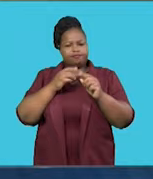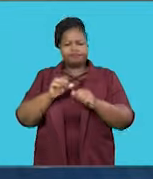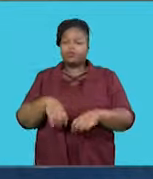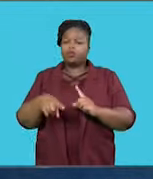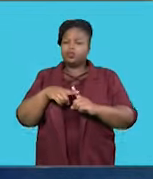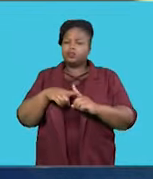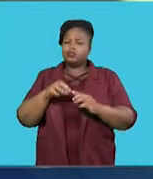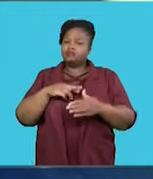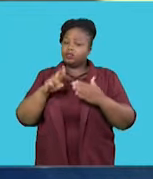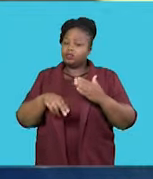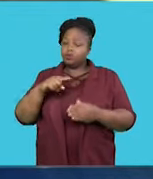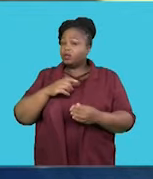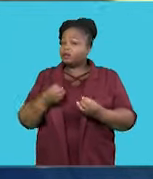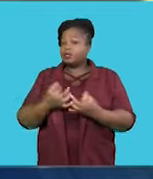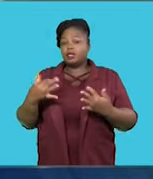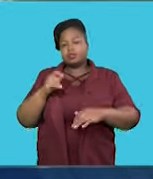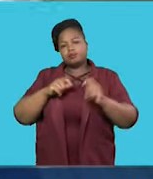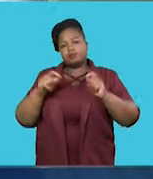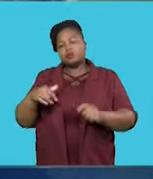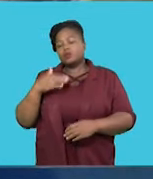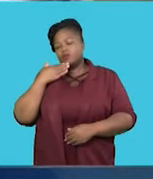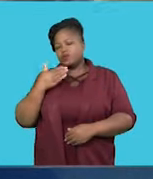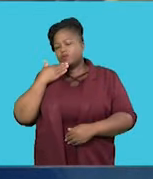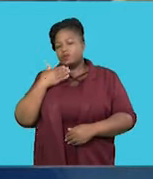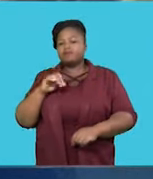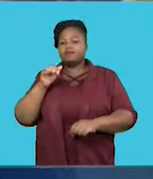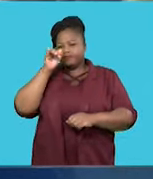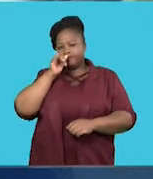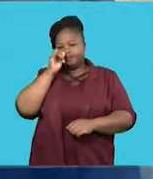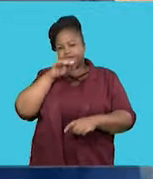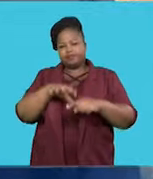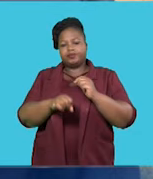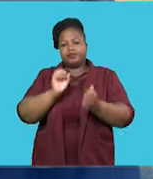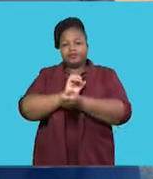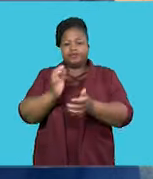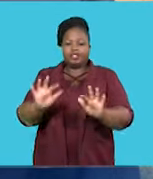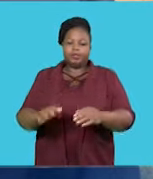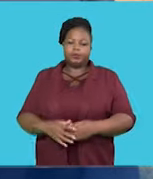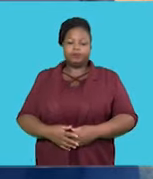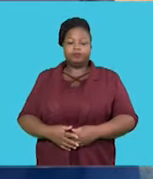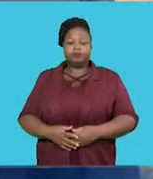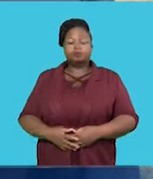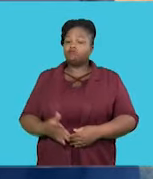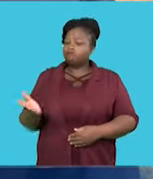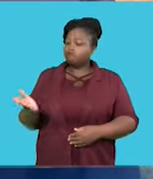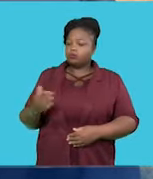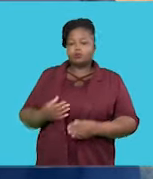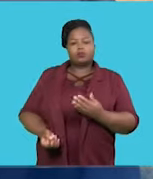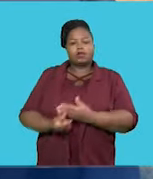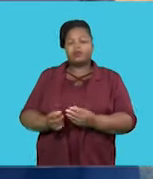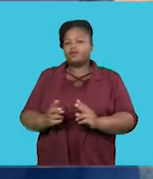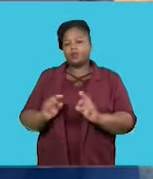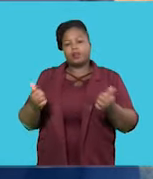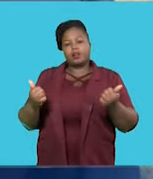ngoba baningi abantu esebekhalelwe ngamasongo kaSigonyela selokhu uqalile. This far we have done very well because